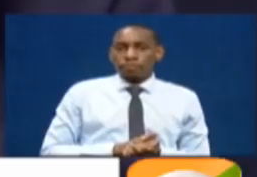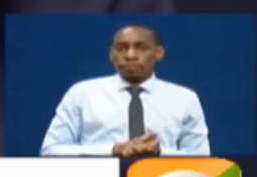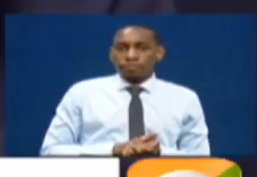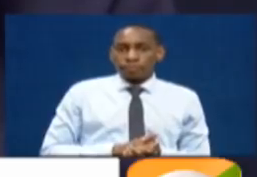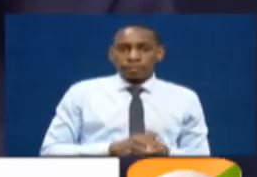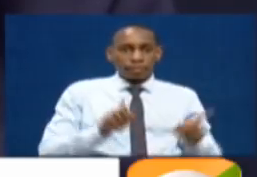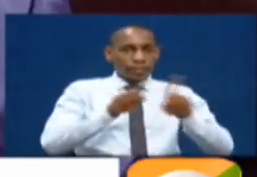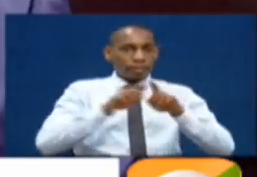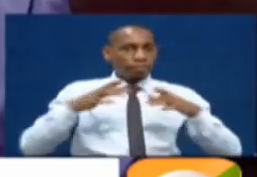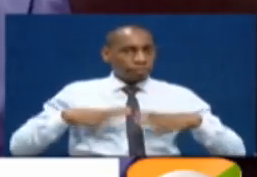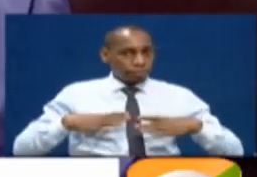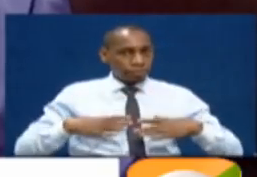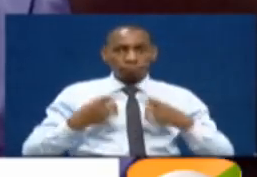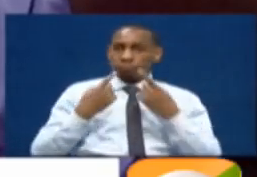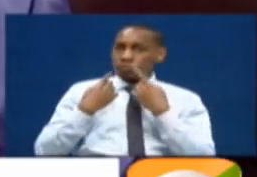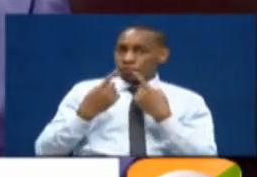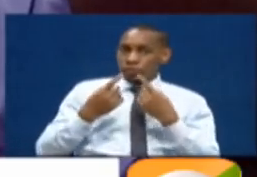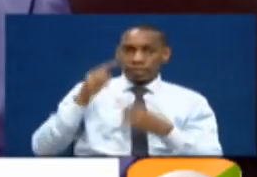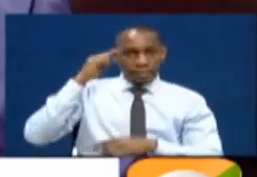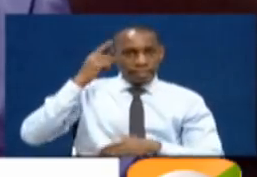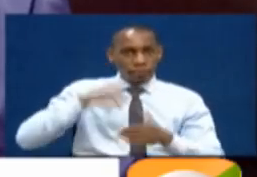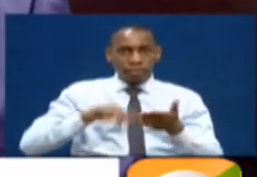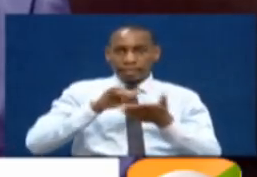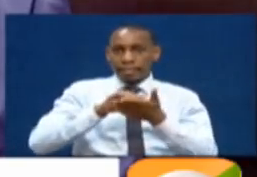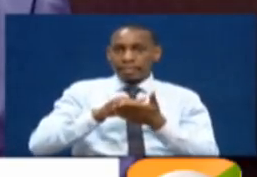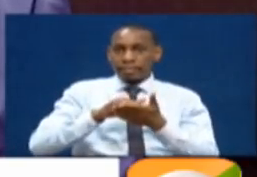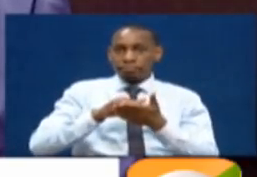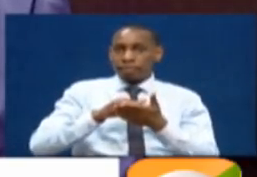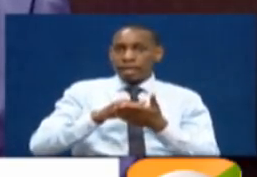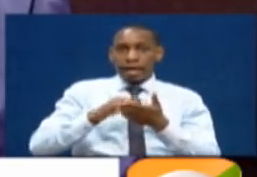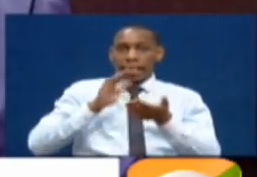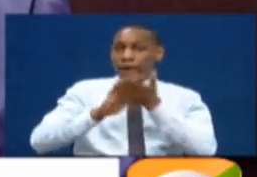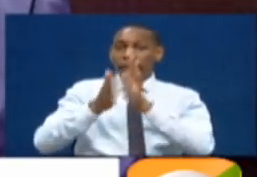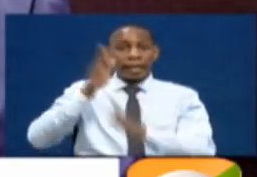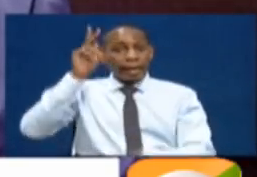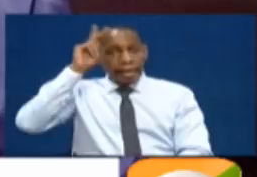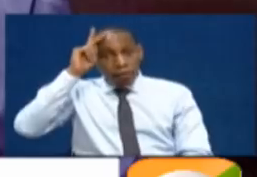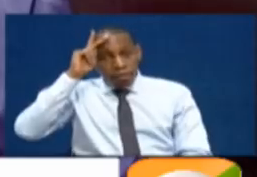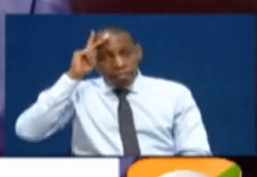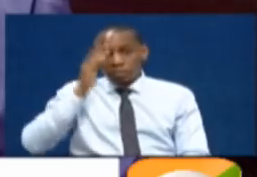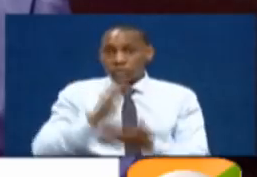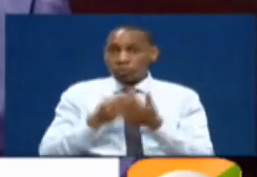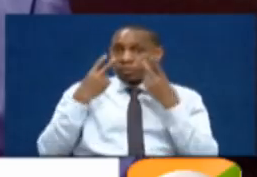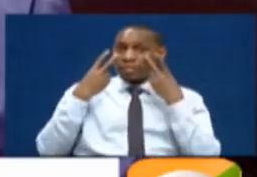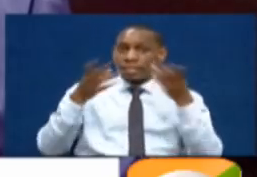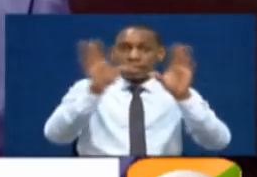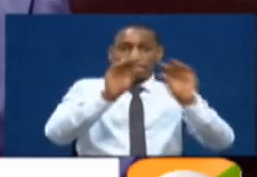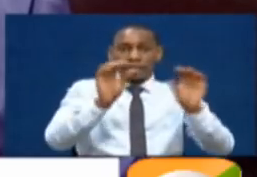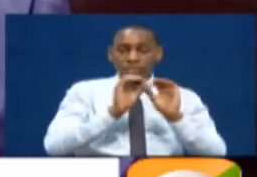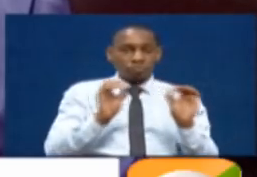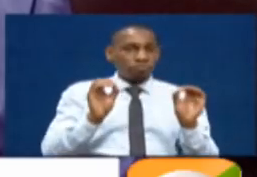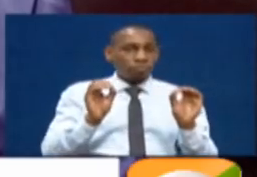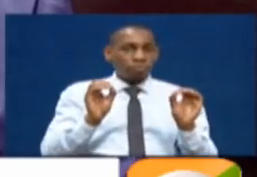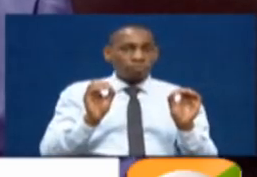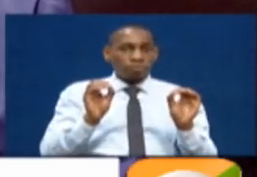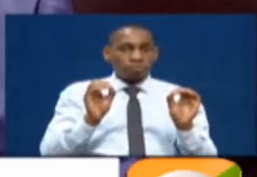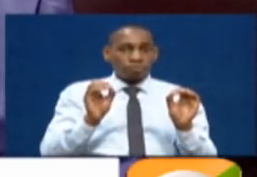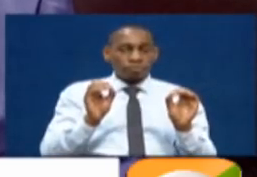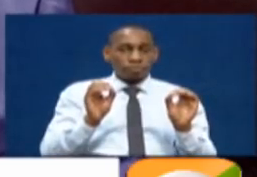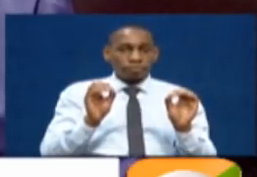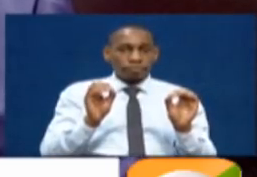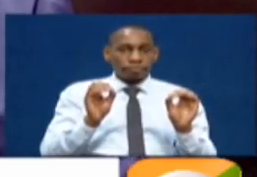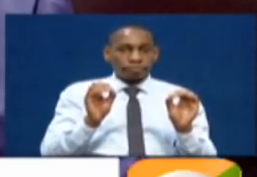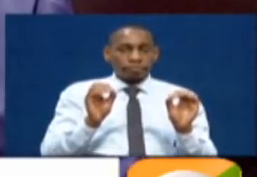when those people speak, you think that they come from some kindergarten somewhere, and they've never really seen those budgets as it actually